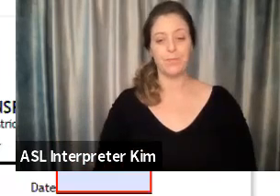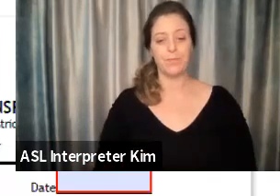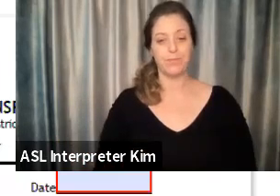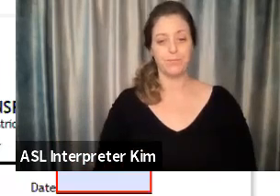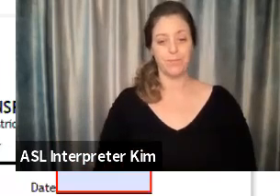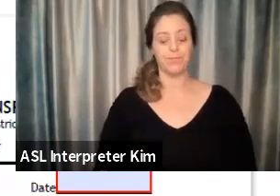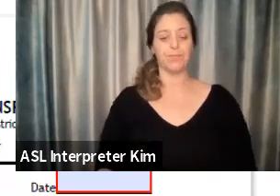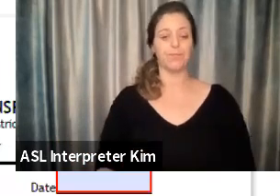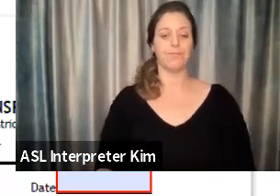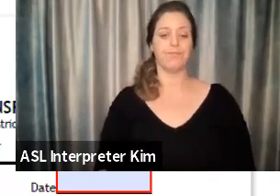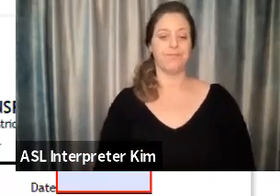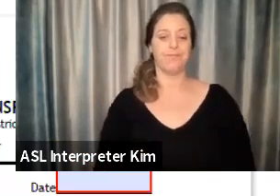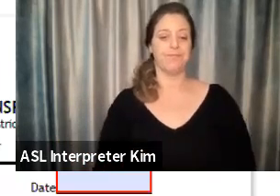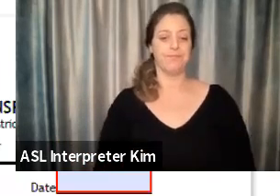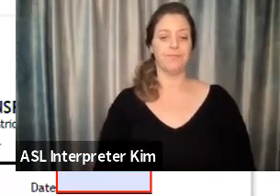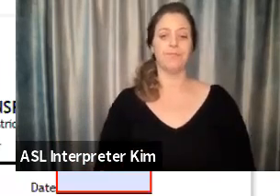completed.